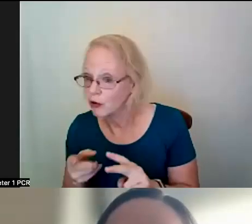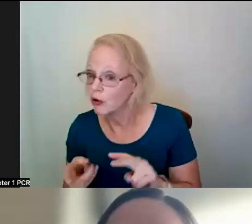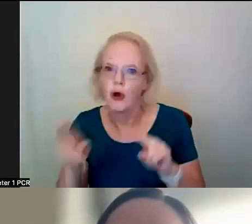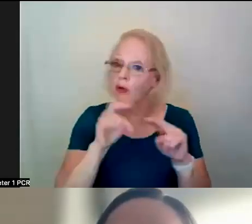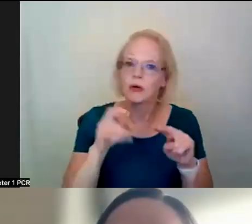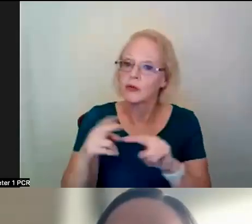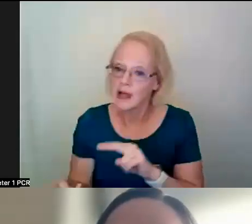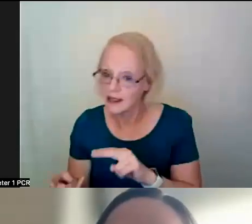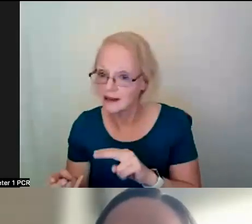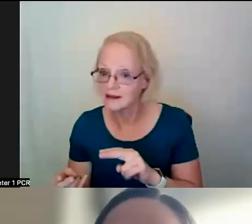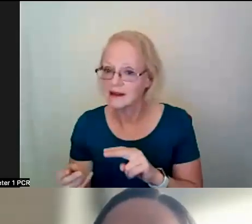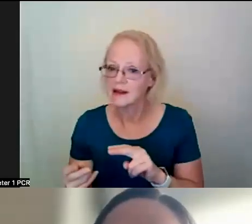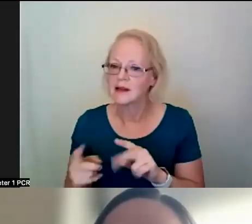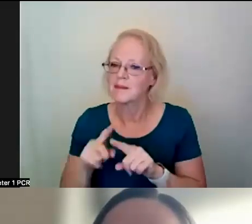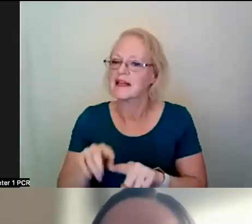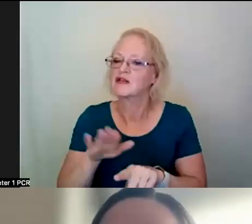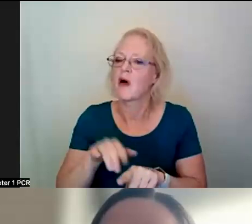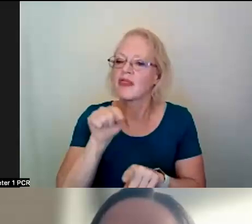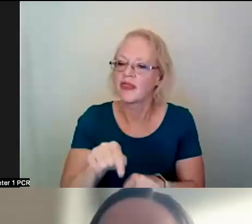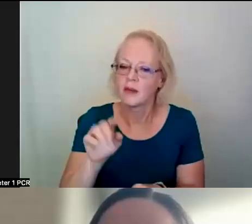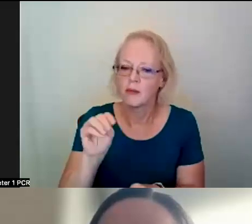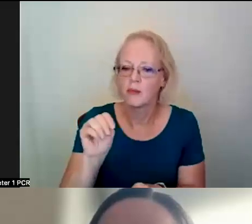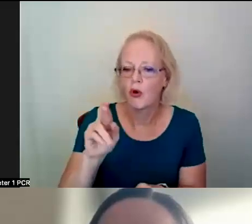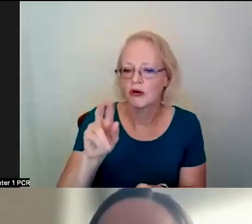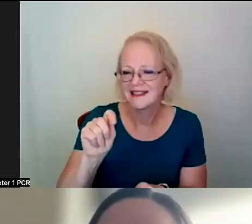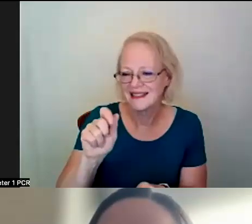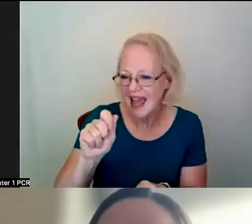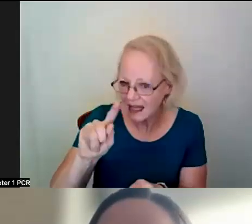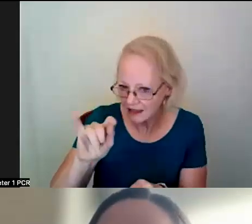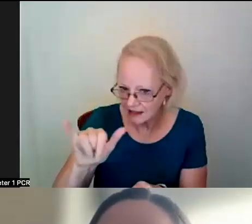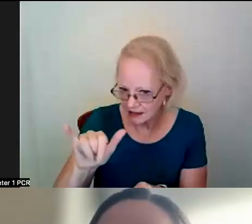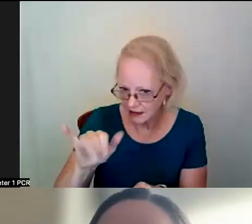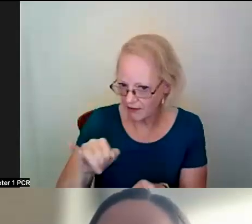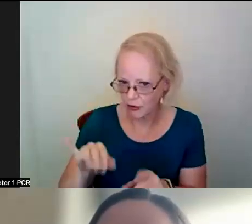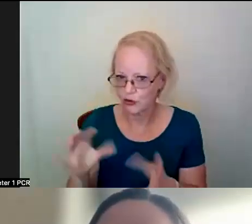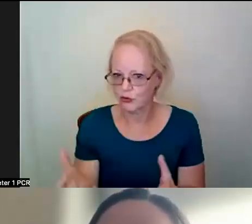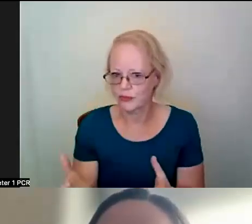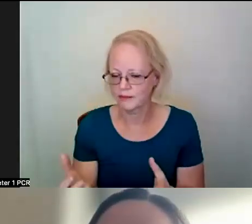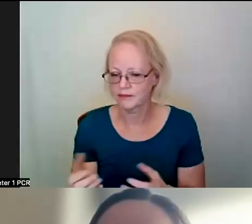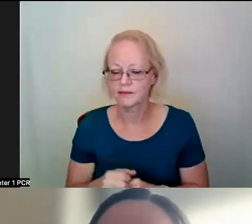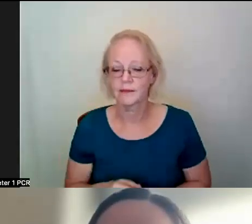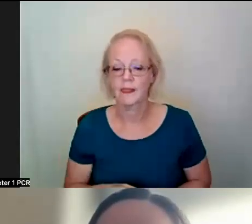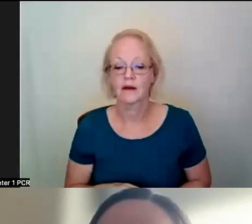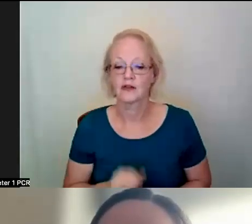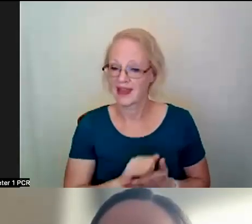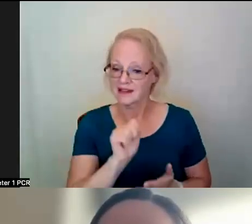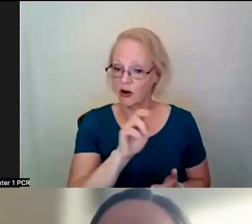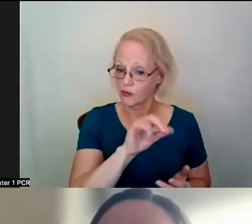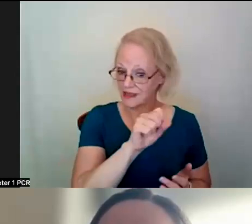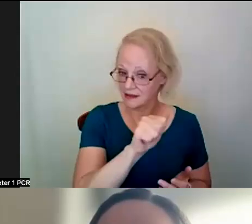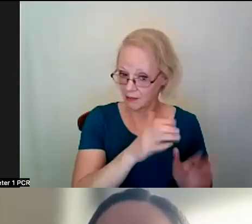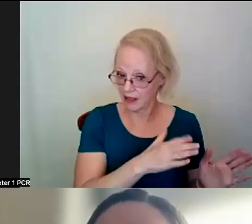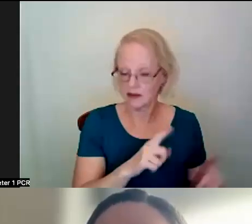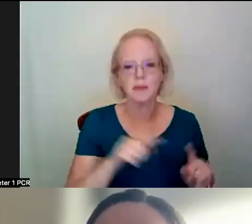the mortality experience of the group. Whereas non-ERISA plans, like church